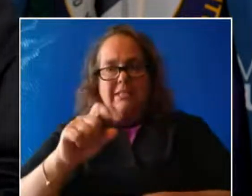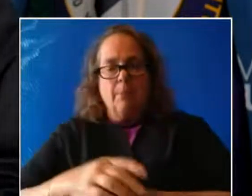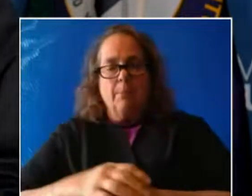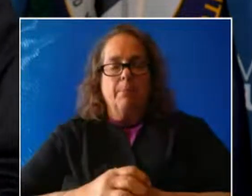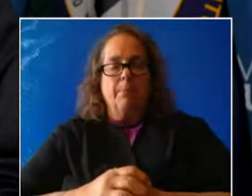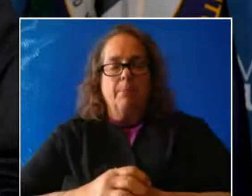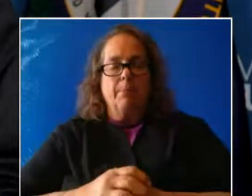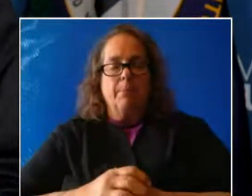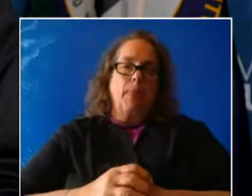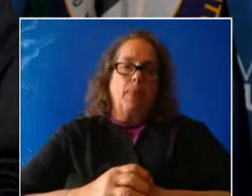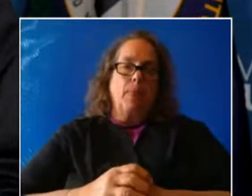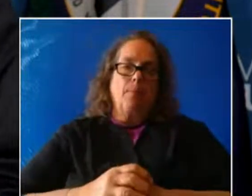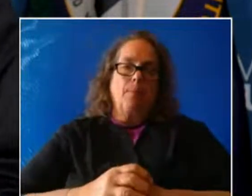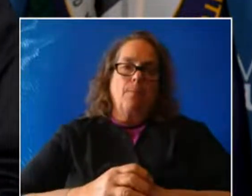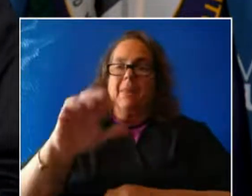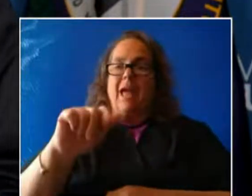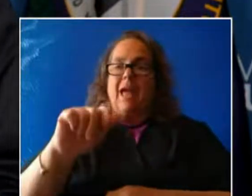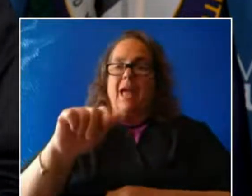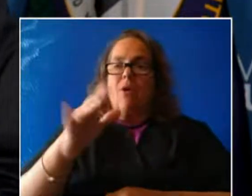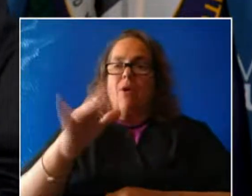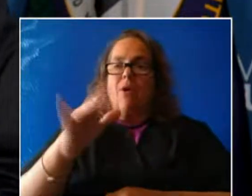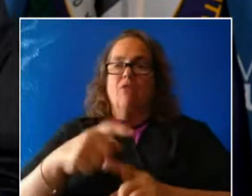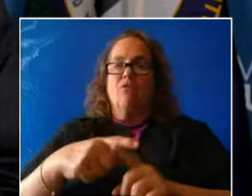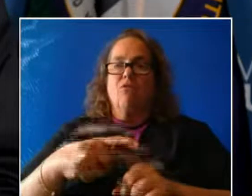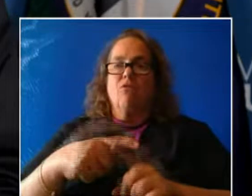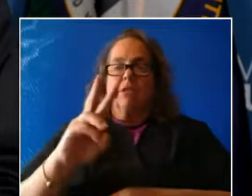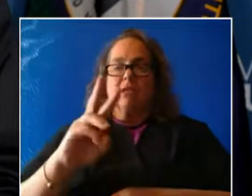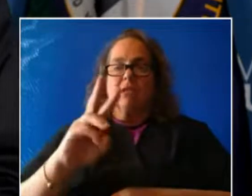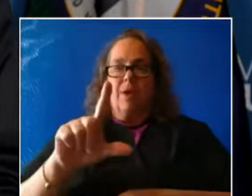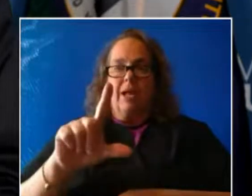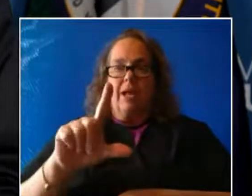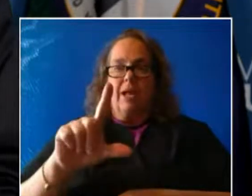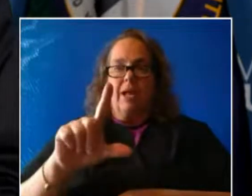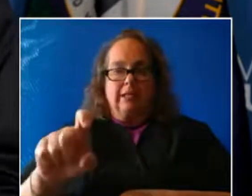Catherine Collins from WLEX.